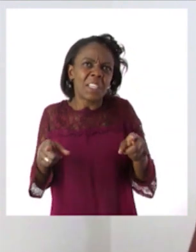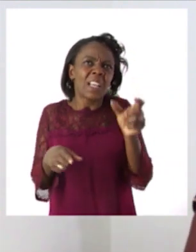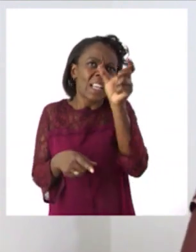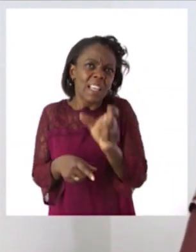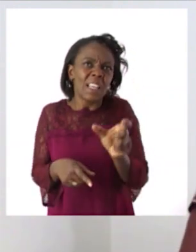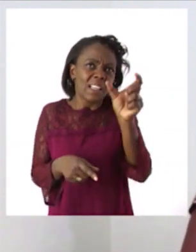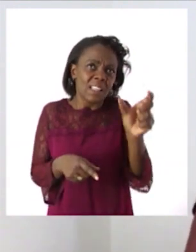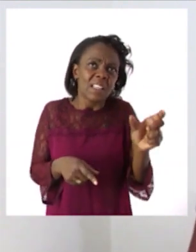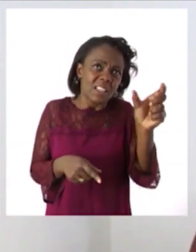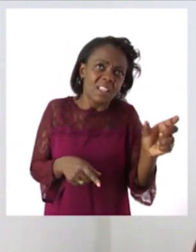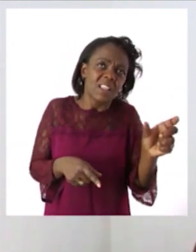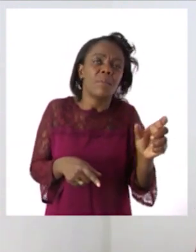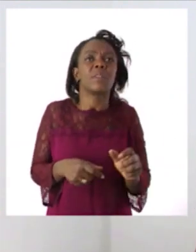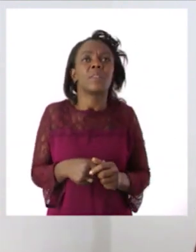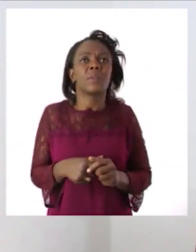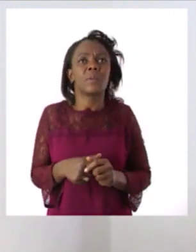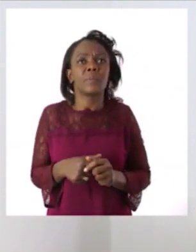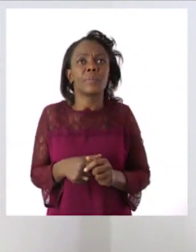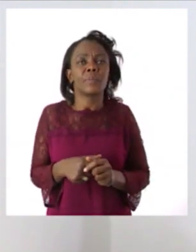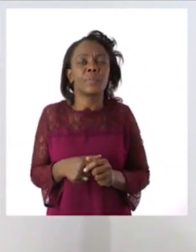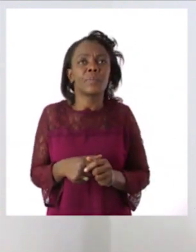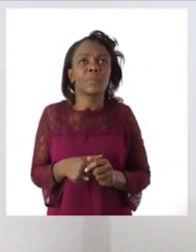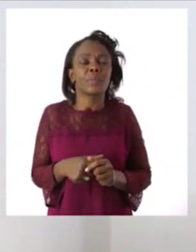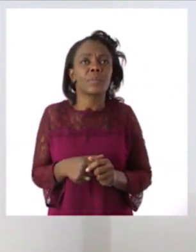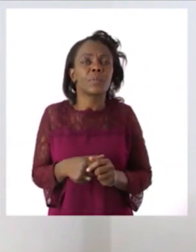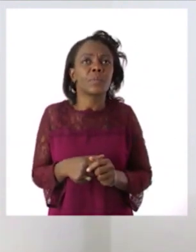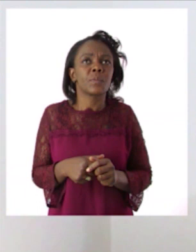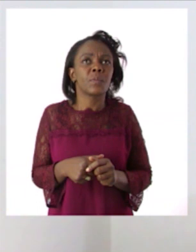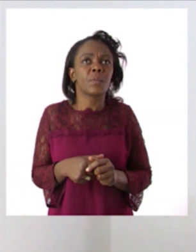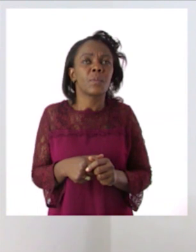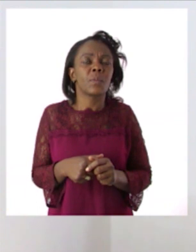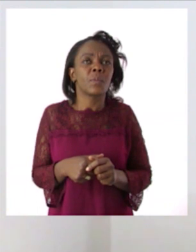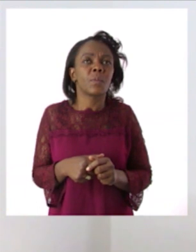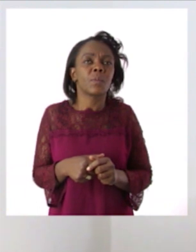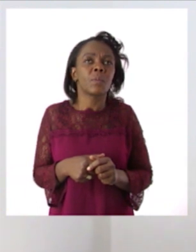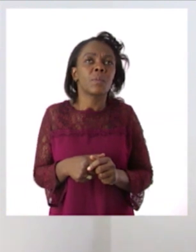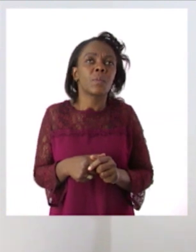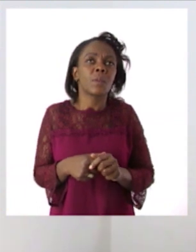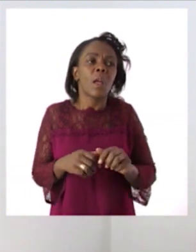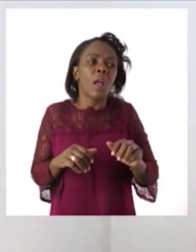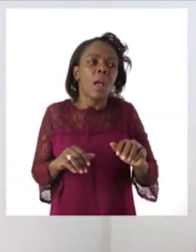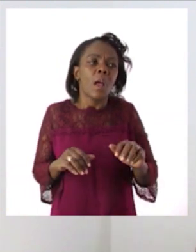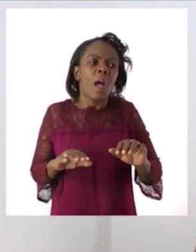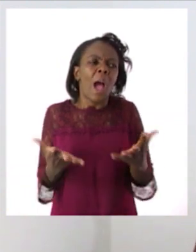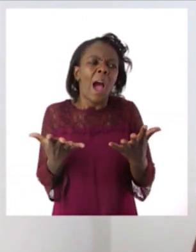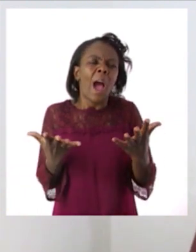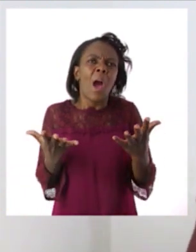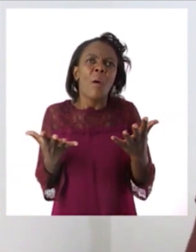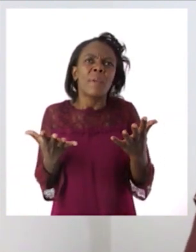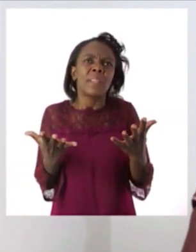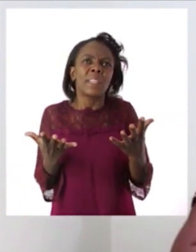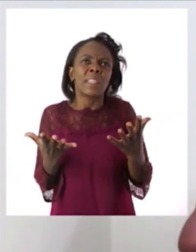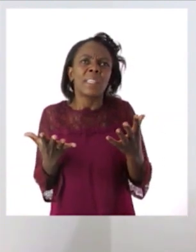Okay, so now, how do we know how many syllables are in a word? Not only by counting or